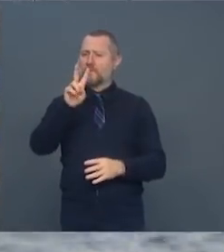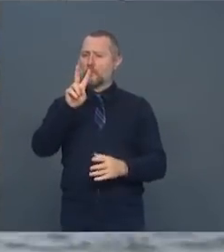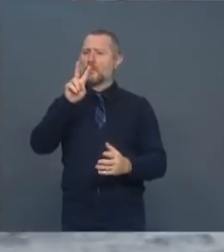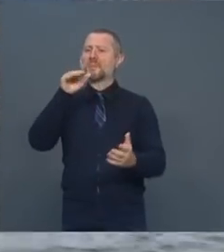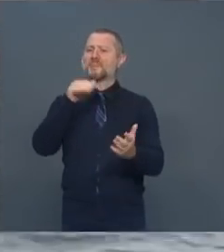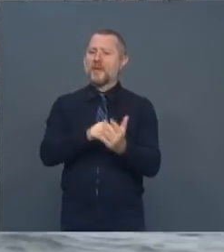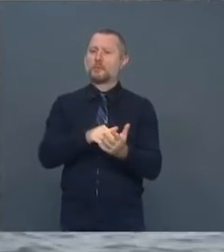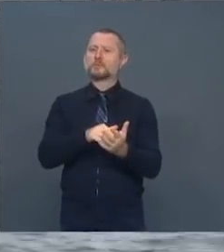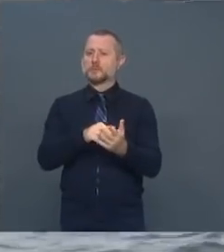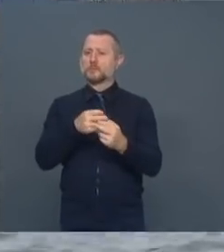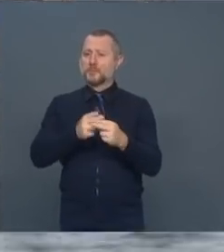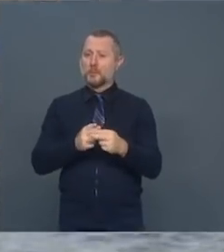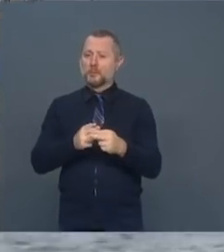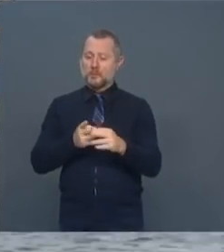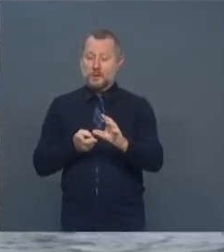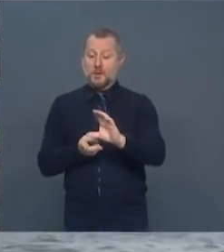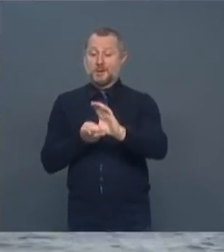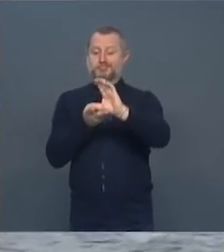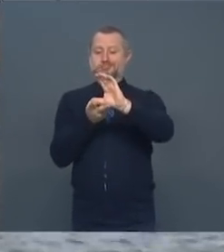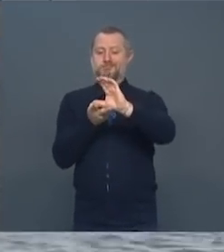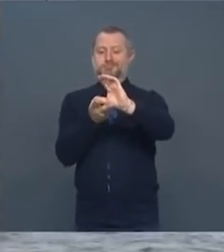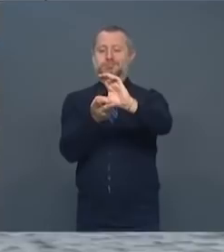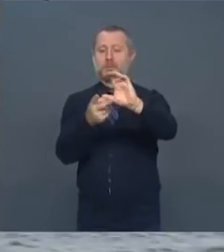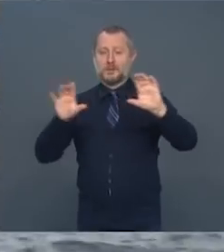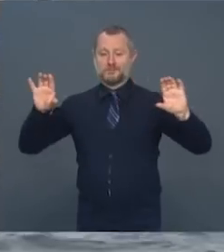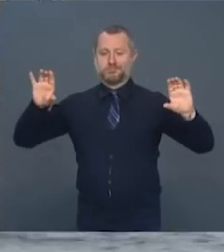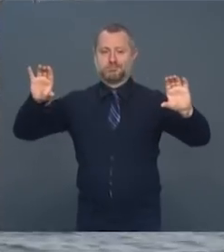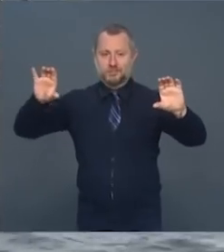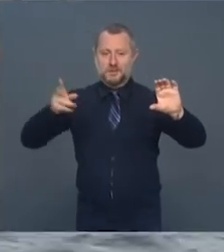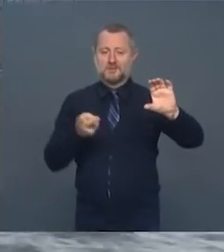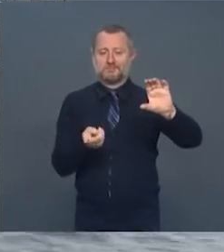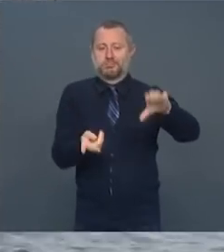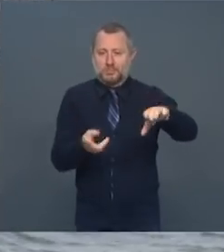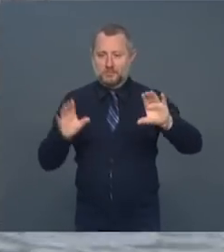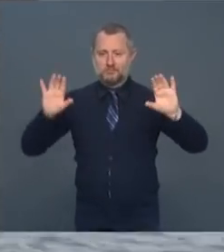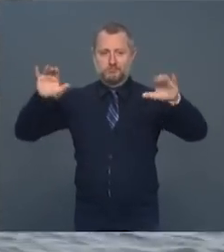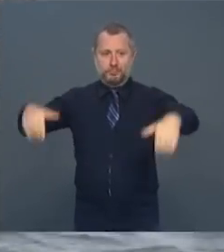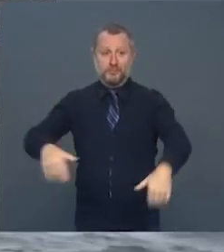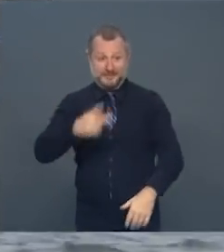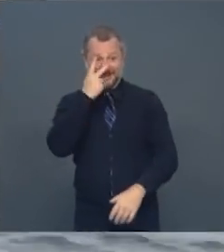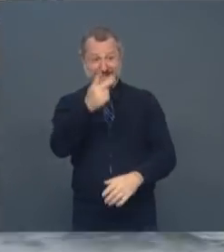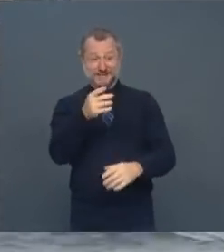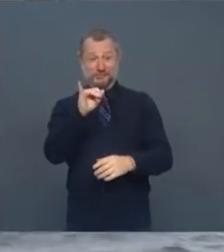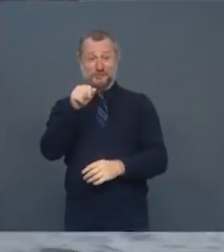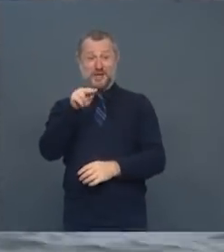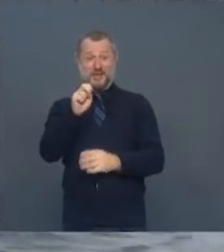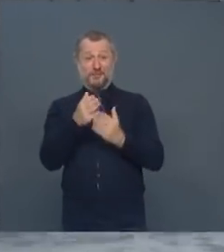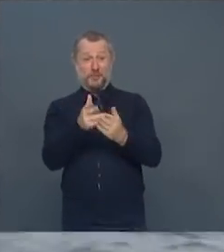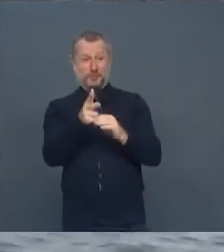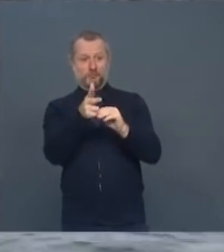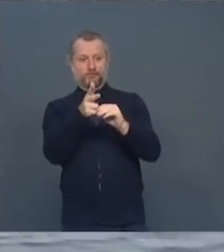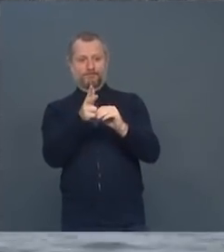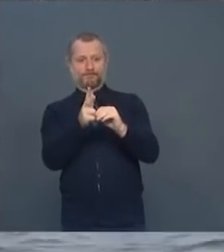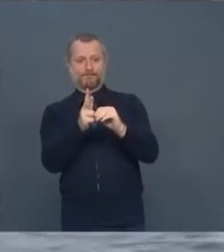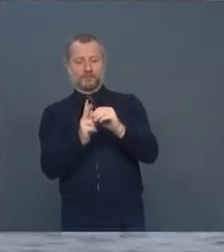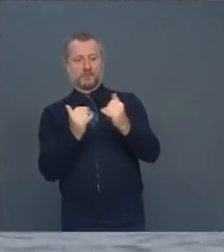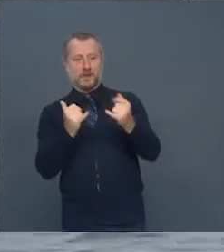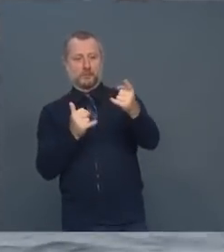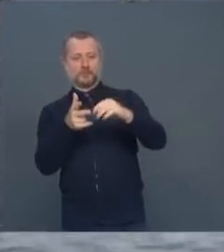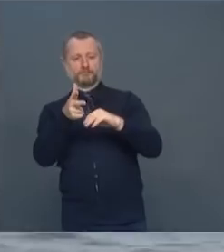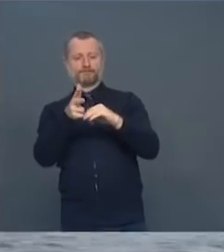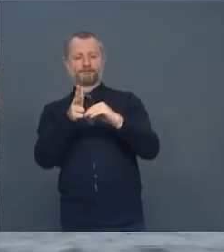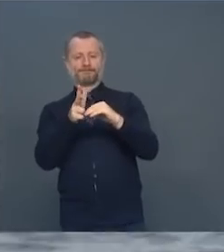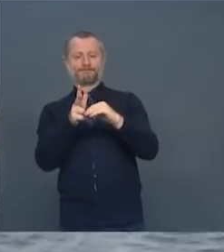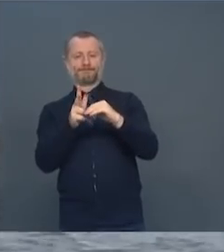and put it in the water and reef it. And there goes Jane again. There she goes. There she goes.